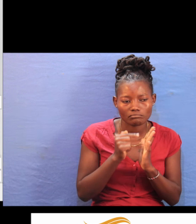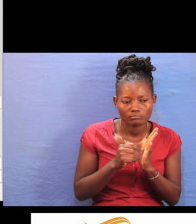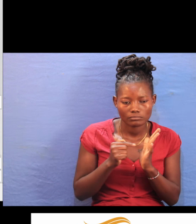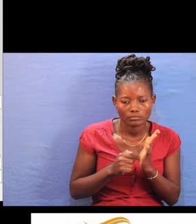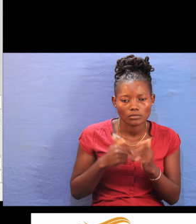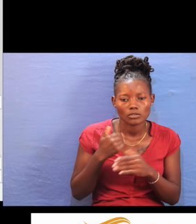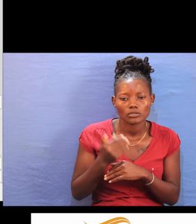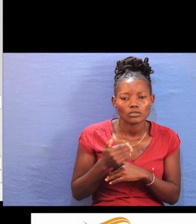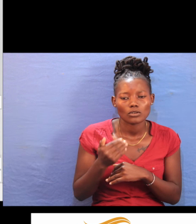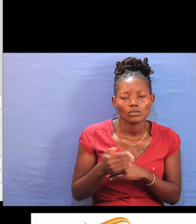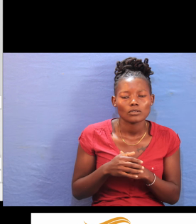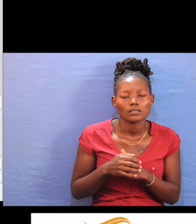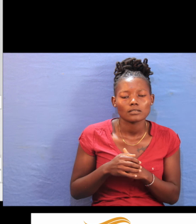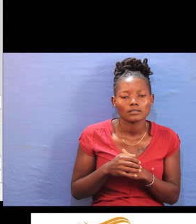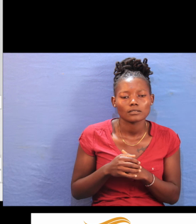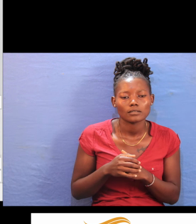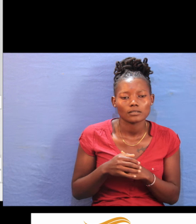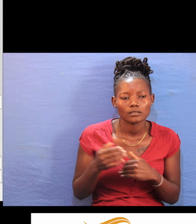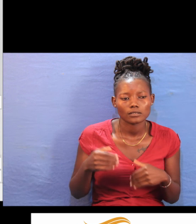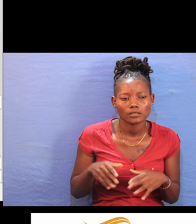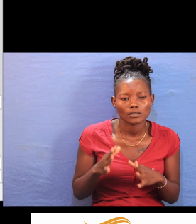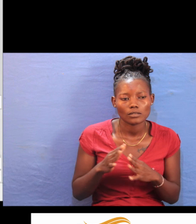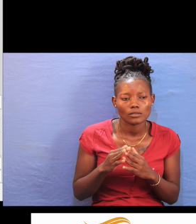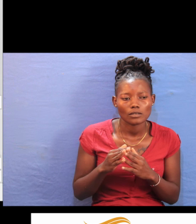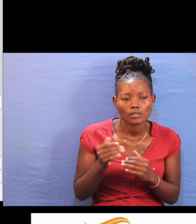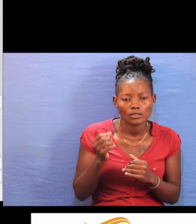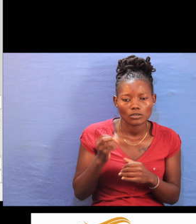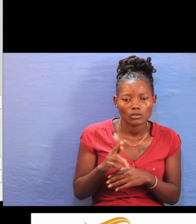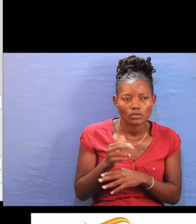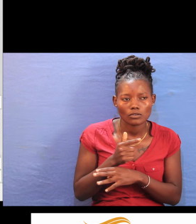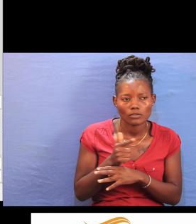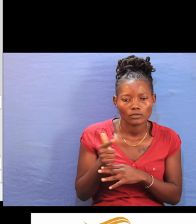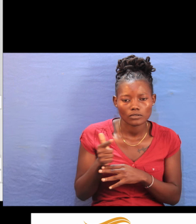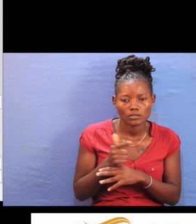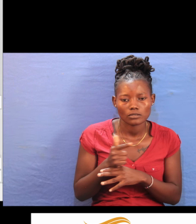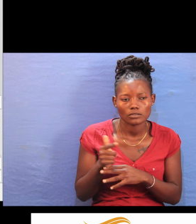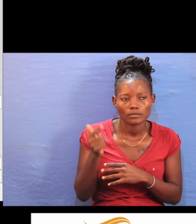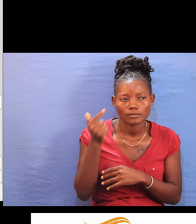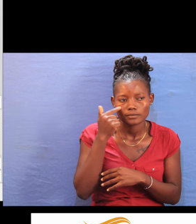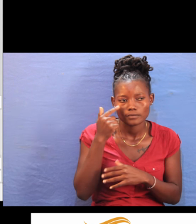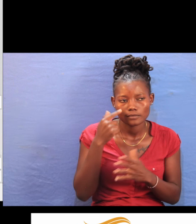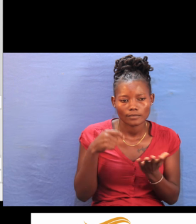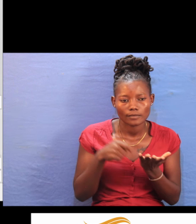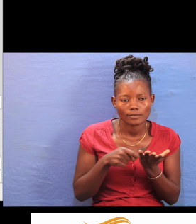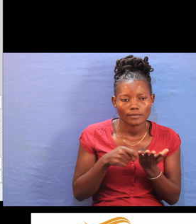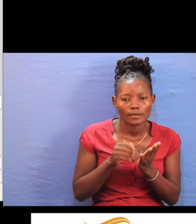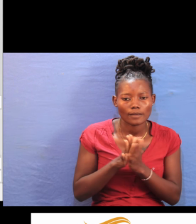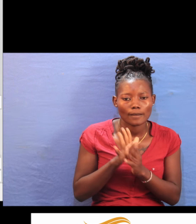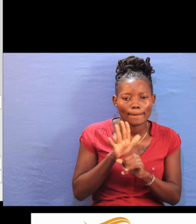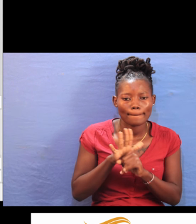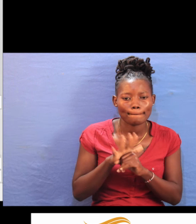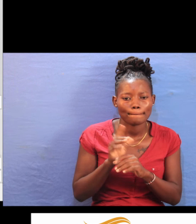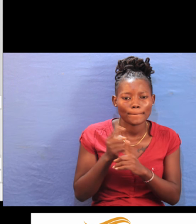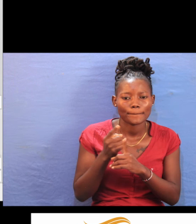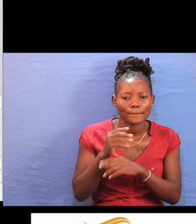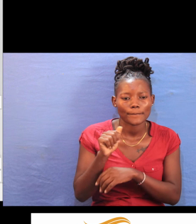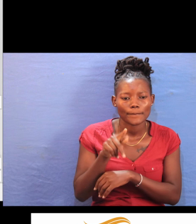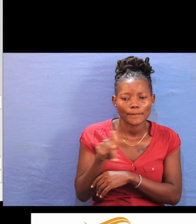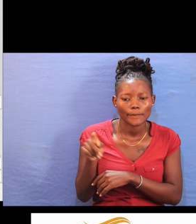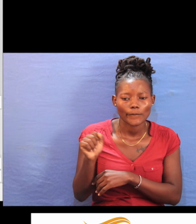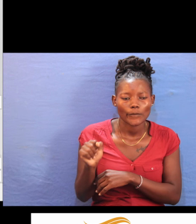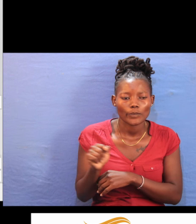Again, like I mentioned before, set practice records, personal records, technique. If you're evaluating your technique, document